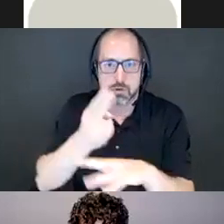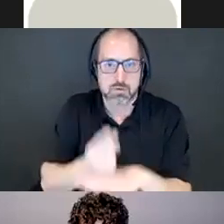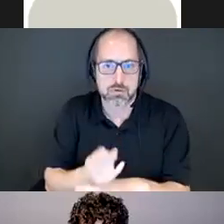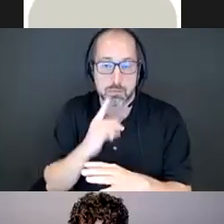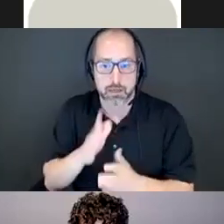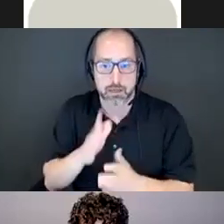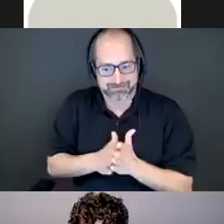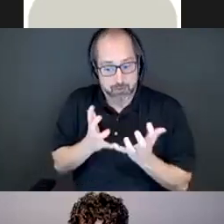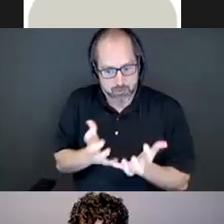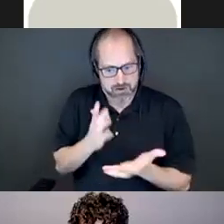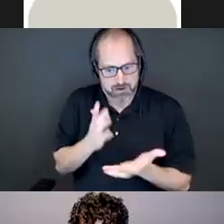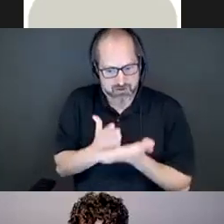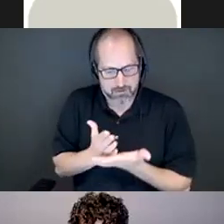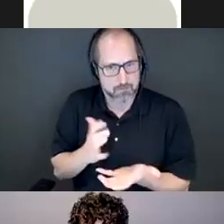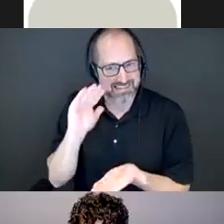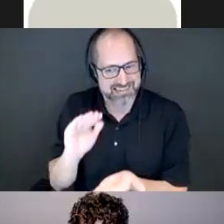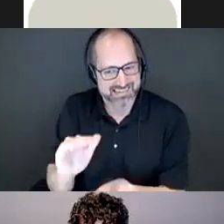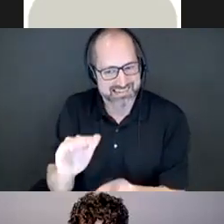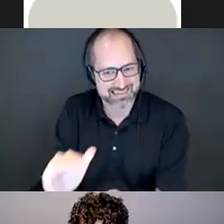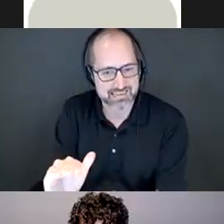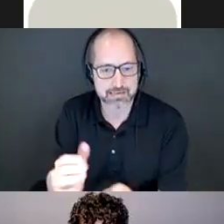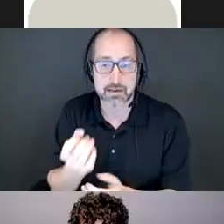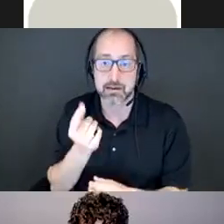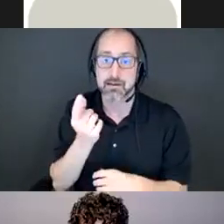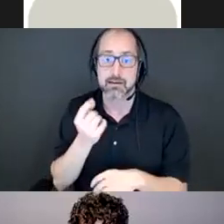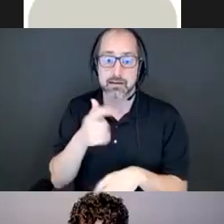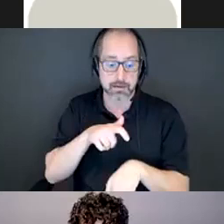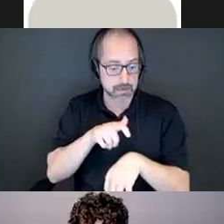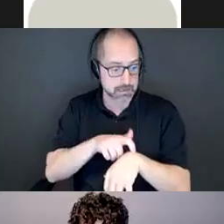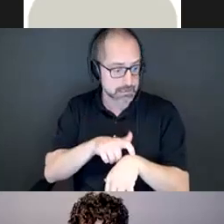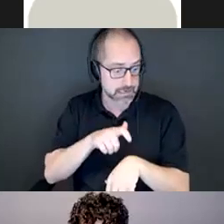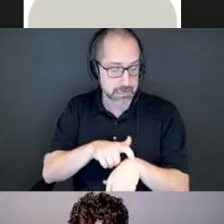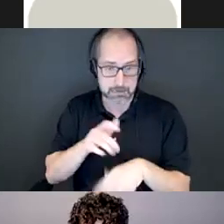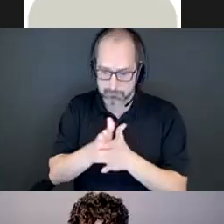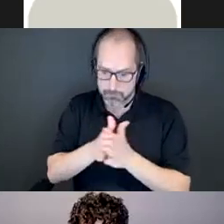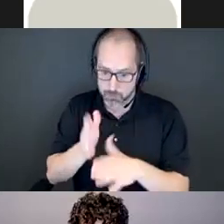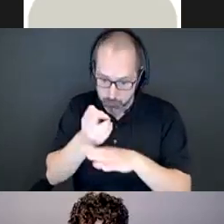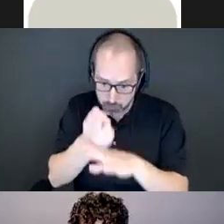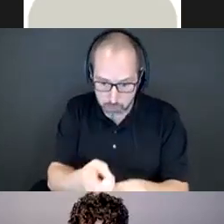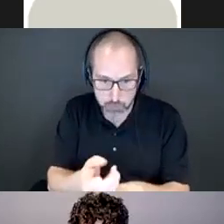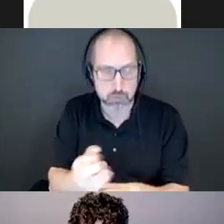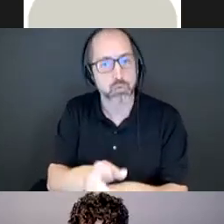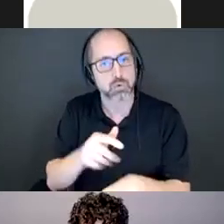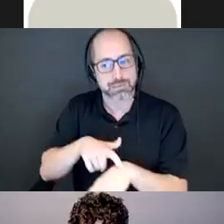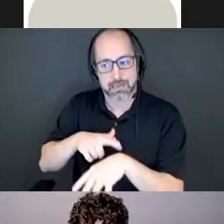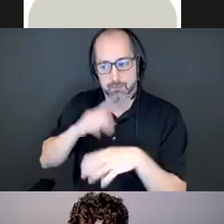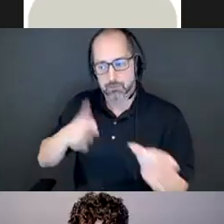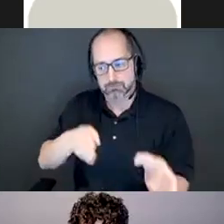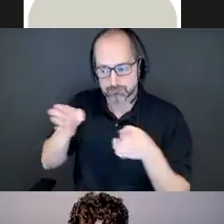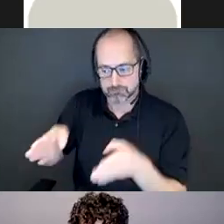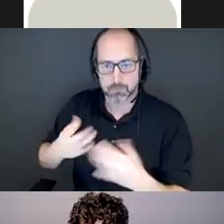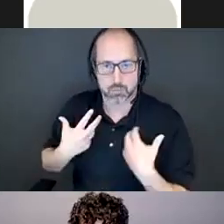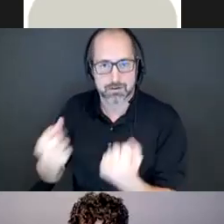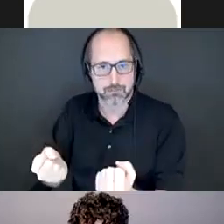stop, increased time devoted to using or recovering. And this is the game changer, and this is the thing